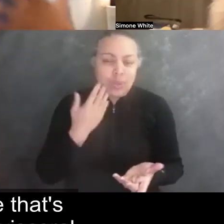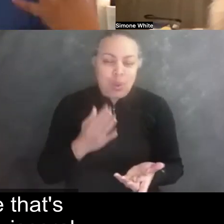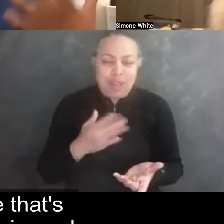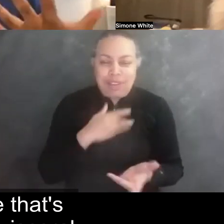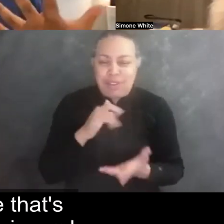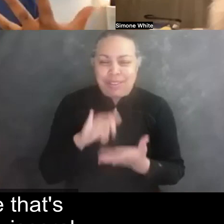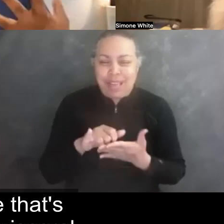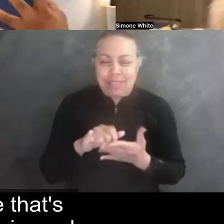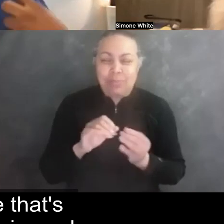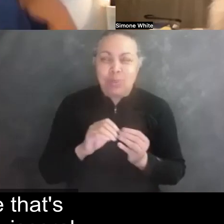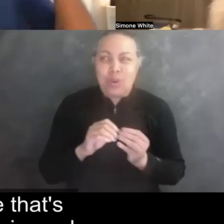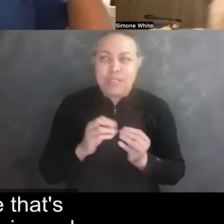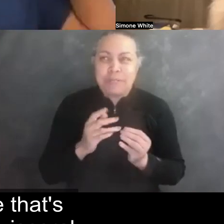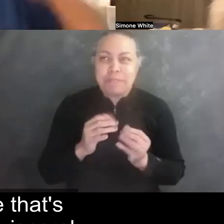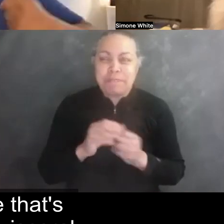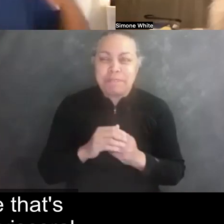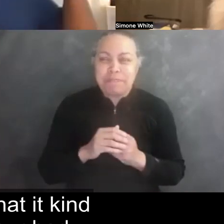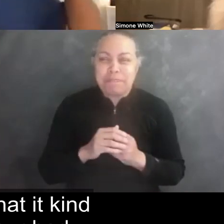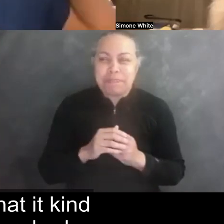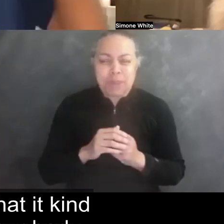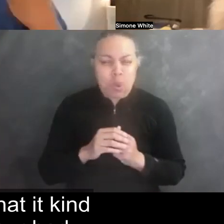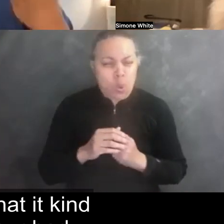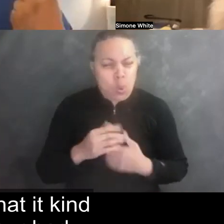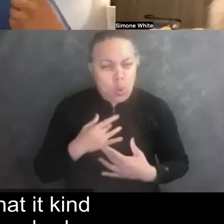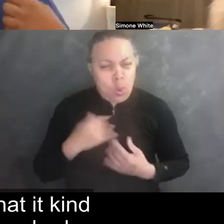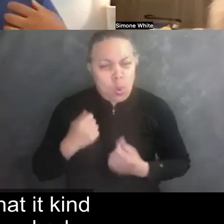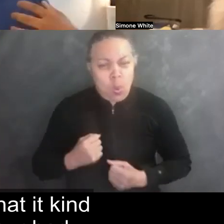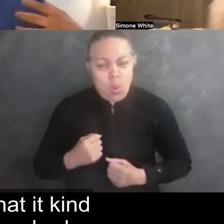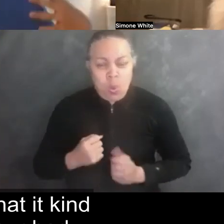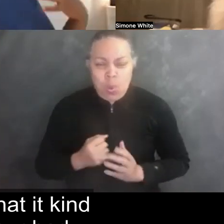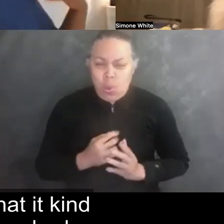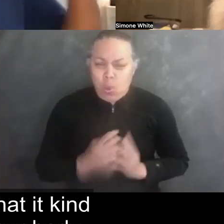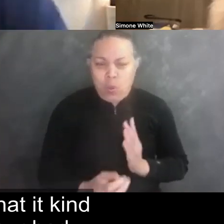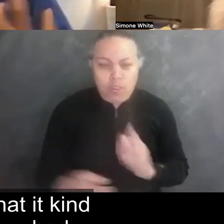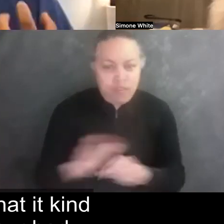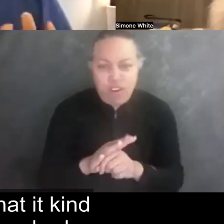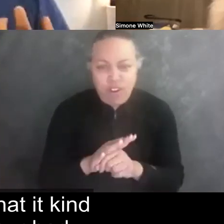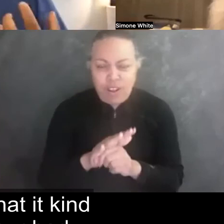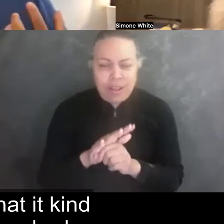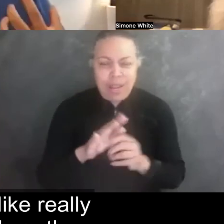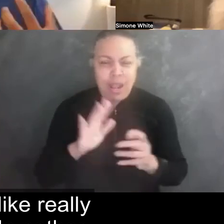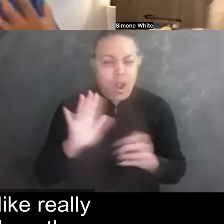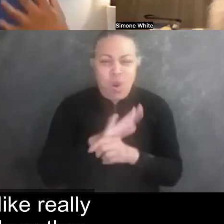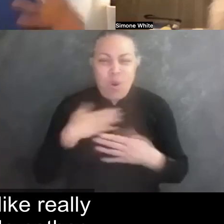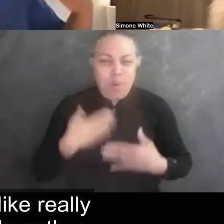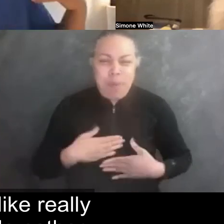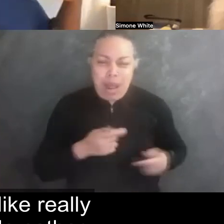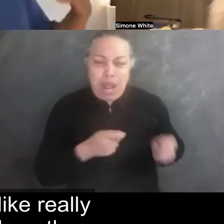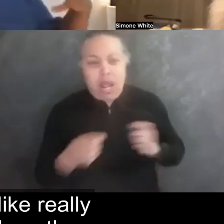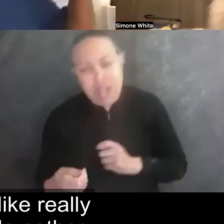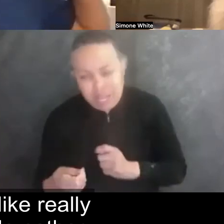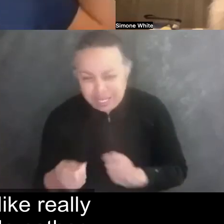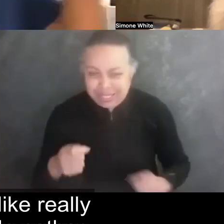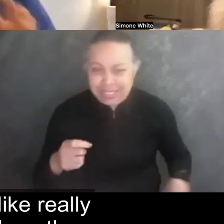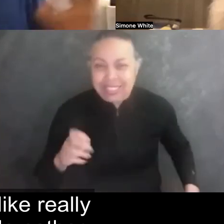that's so much more visceral and enthralling that kind of like thwarps your body. Like ecstasy like really